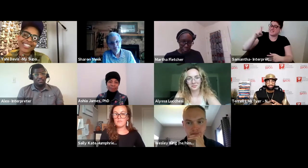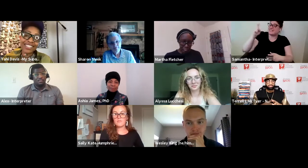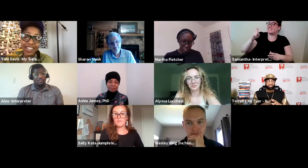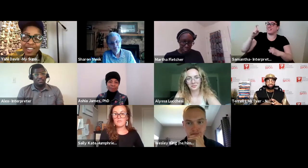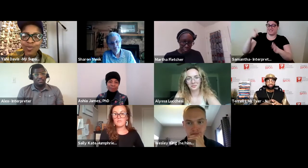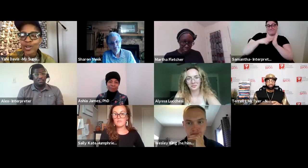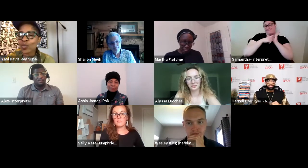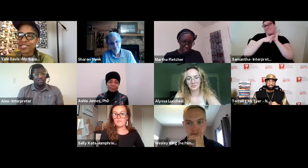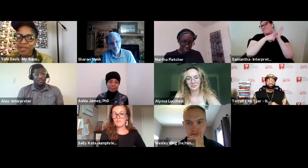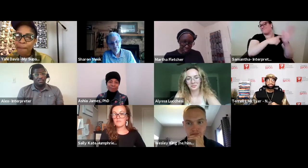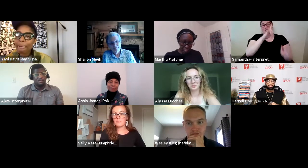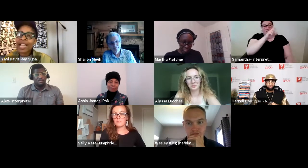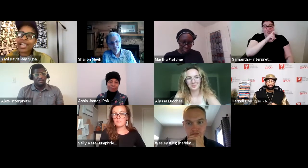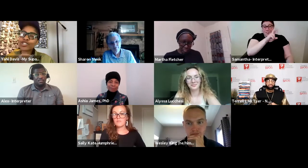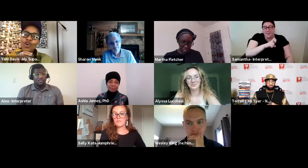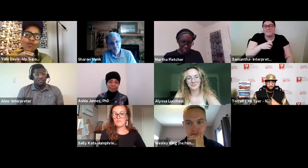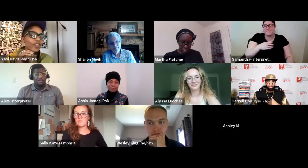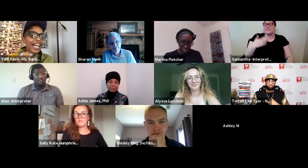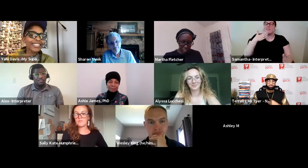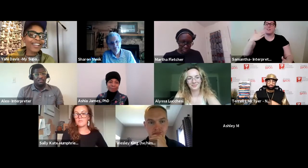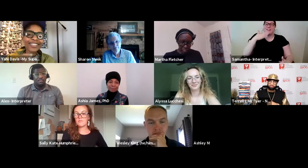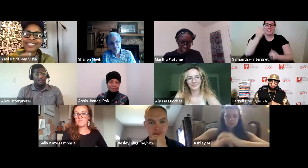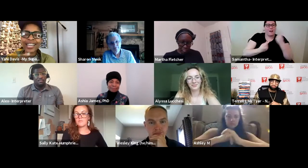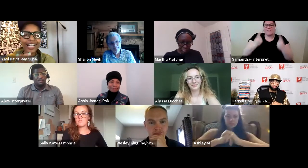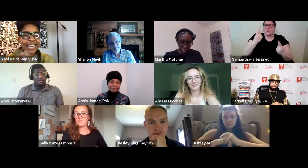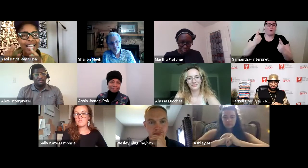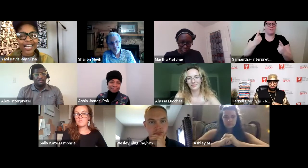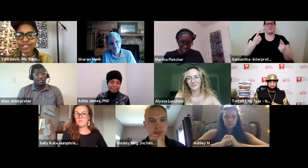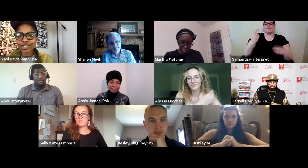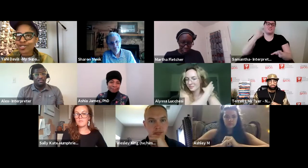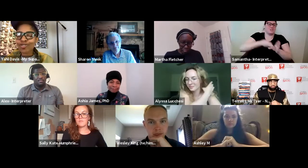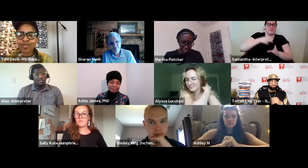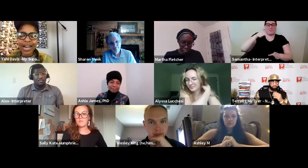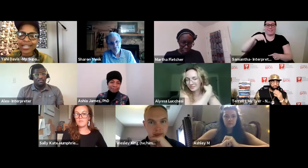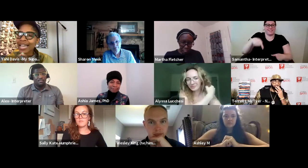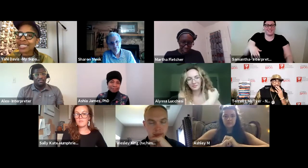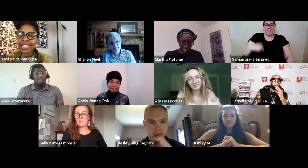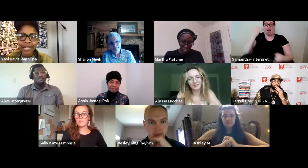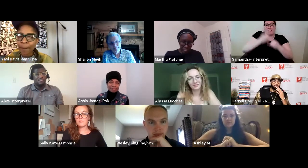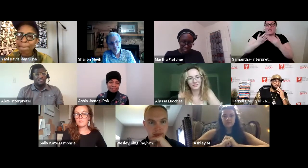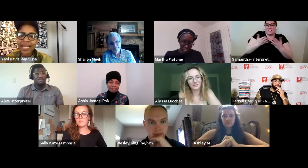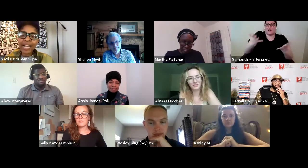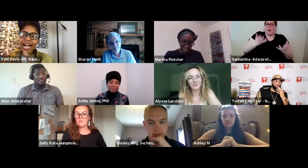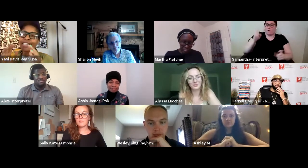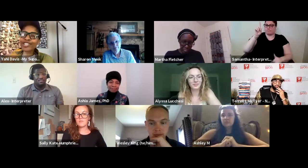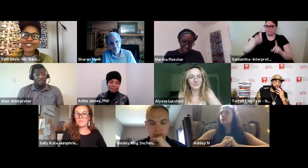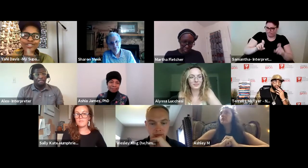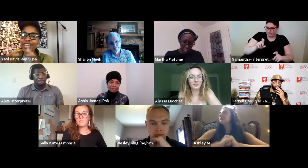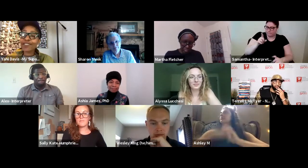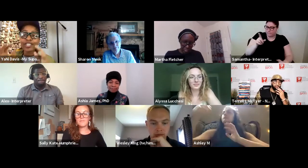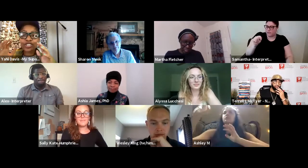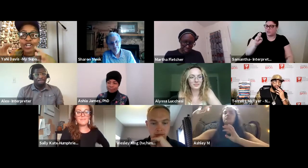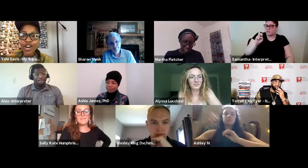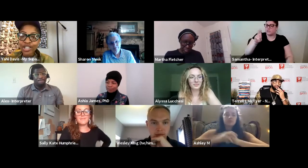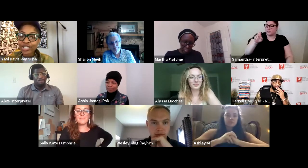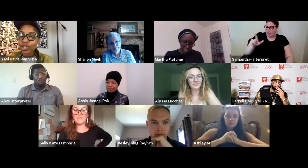united in this love work with me. And My so pleasure. last thing I gotta ask you, right? Last thing. I need you to